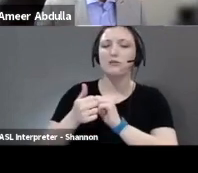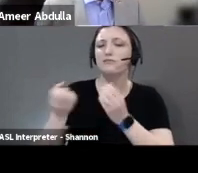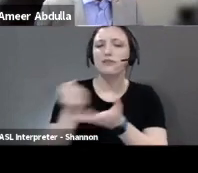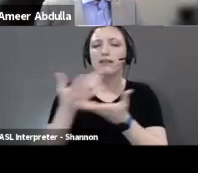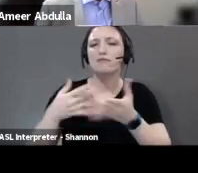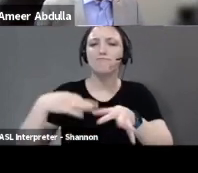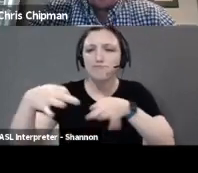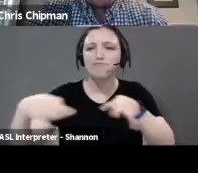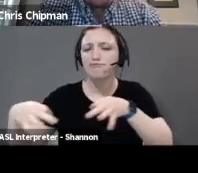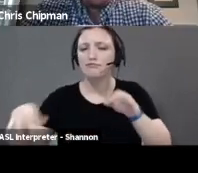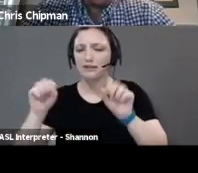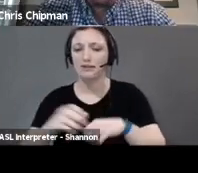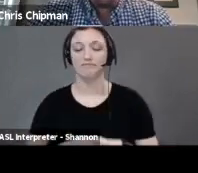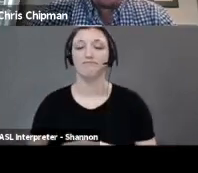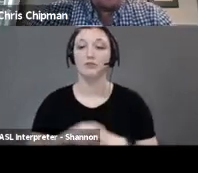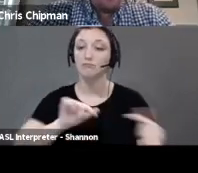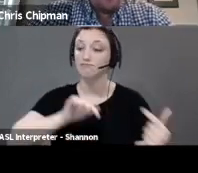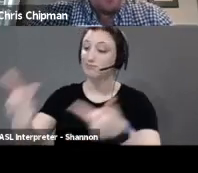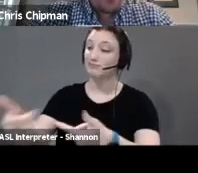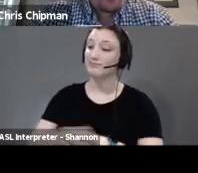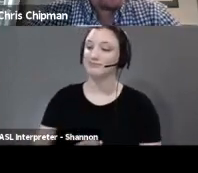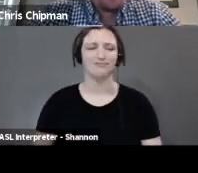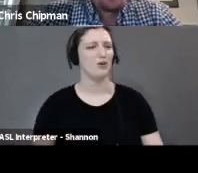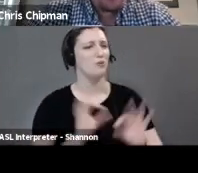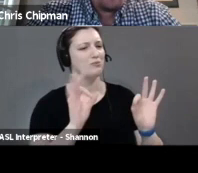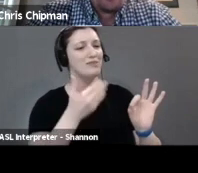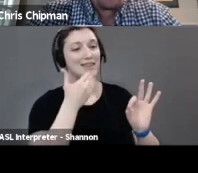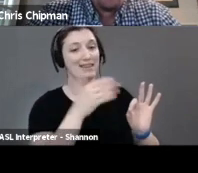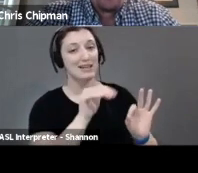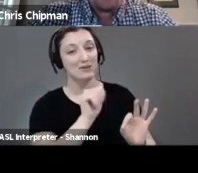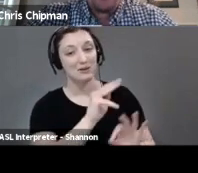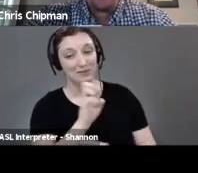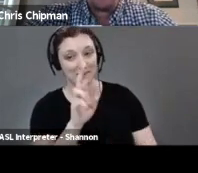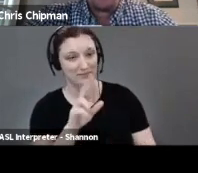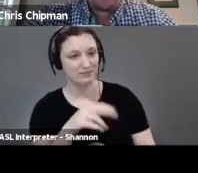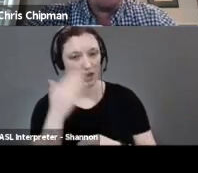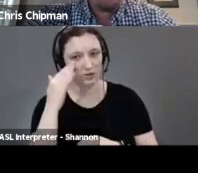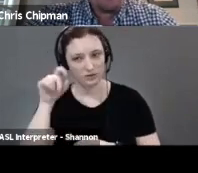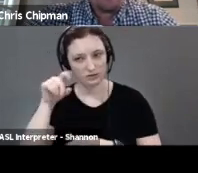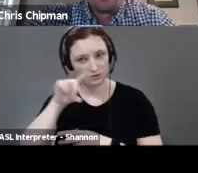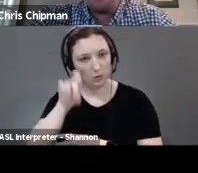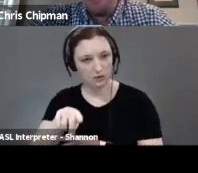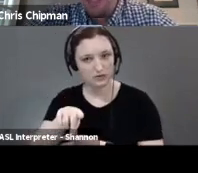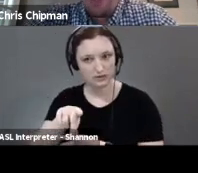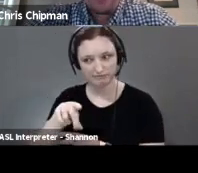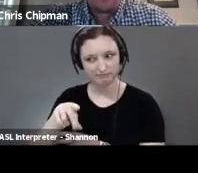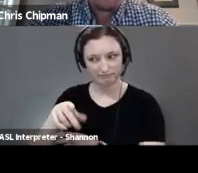Chris. Great, thanks, Amir. And I know this question was raised earlier, so it's a good time to get back to it.